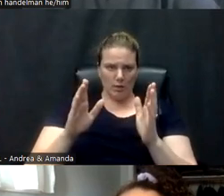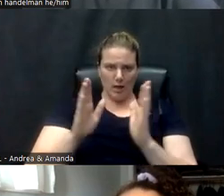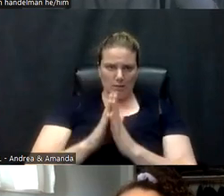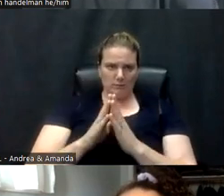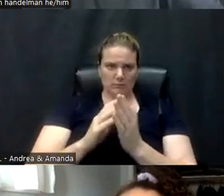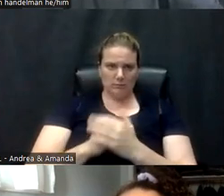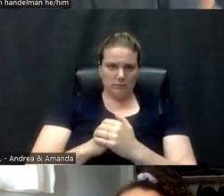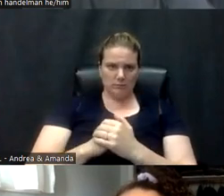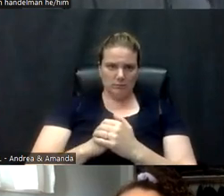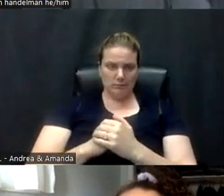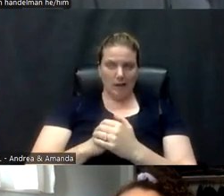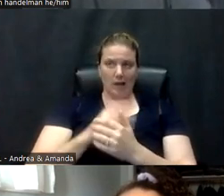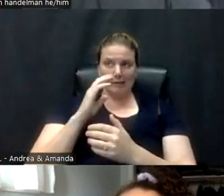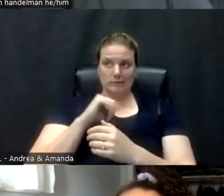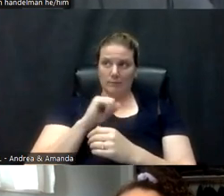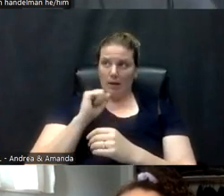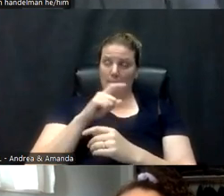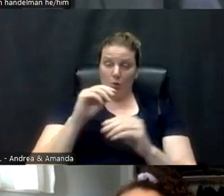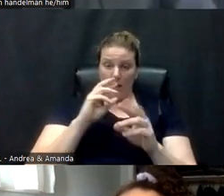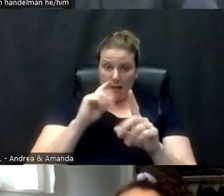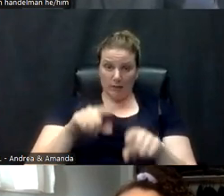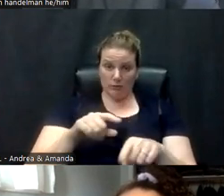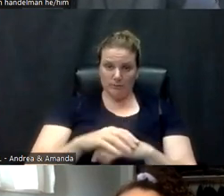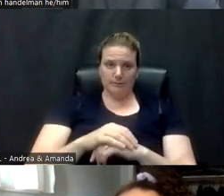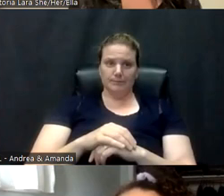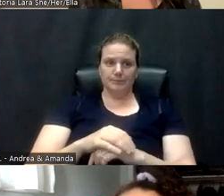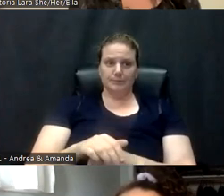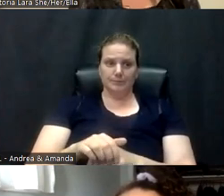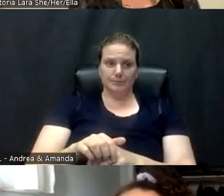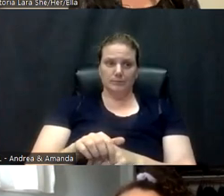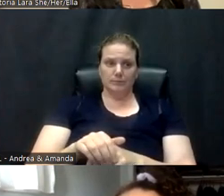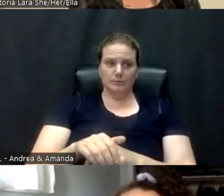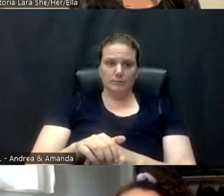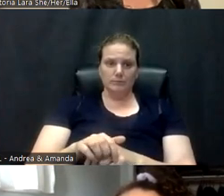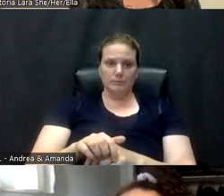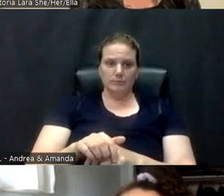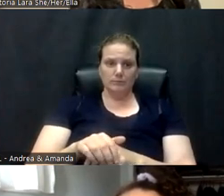that rhetorically. I don't have an answer. Thank you. And